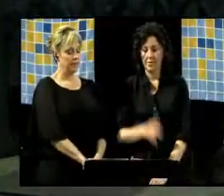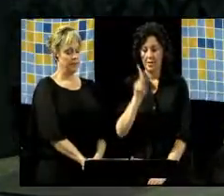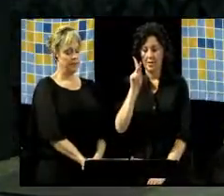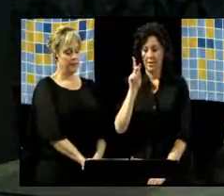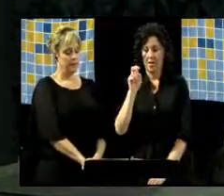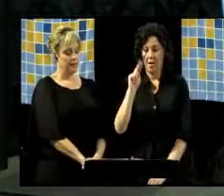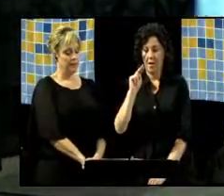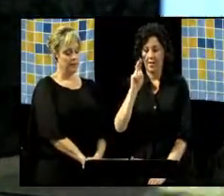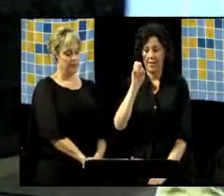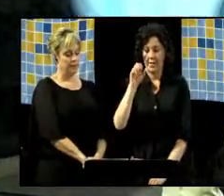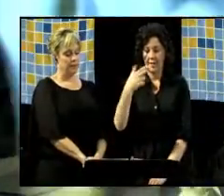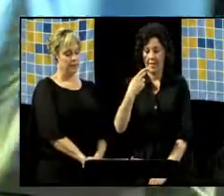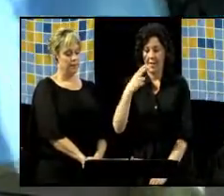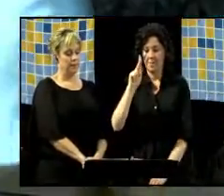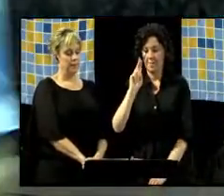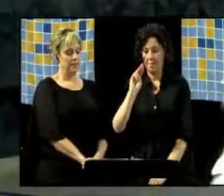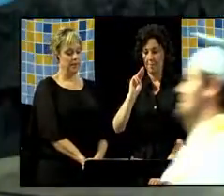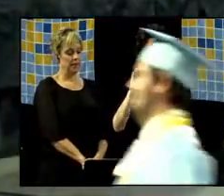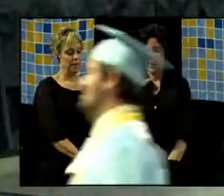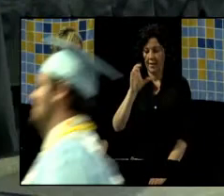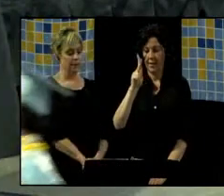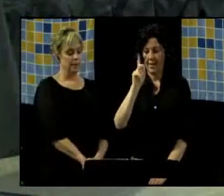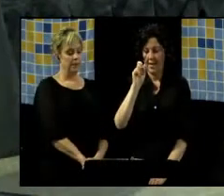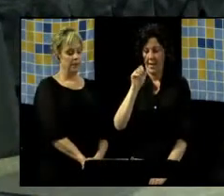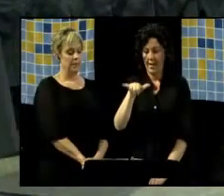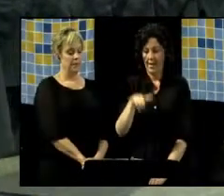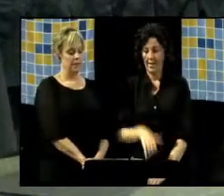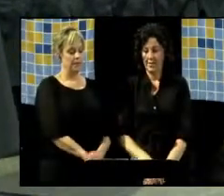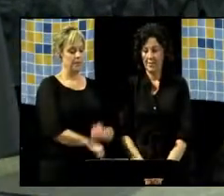Kanye Valiant McKay.